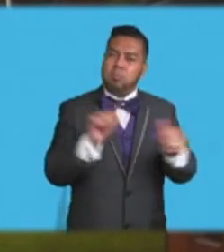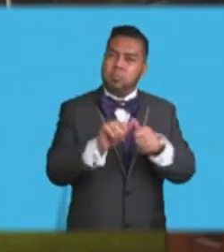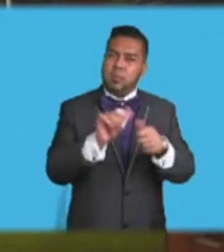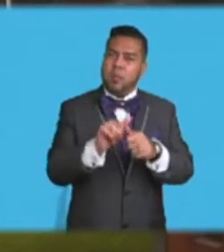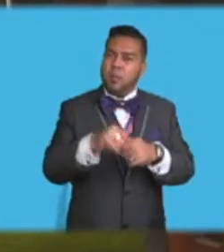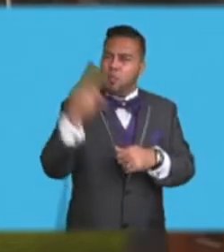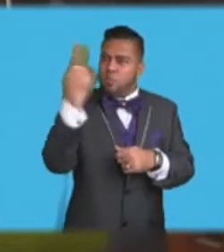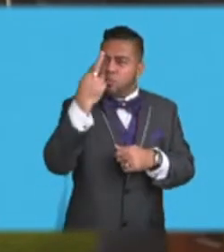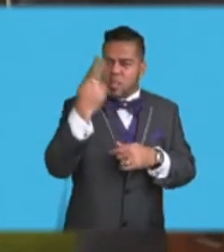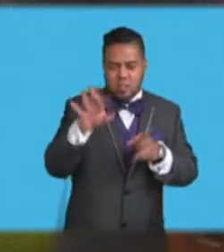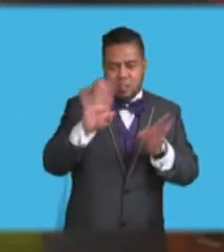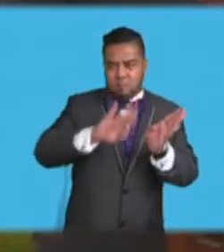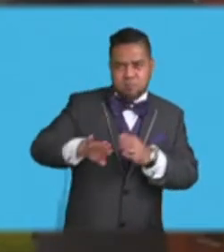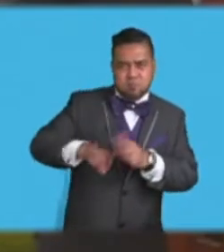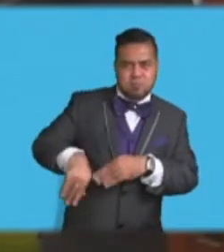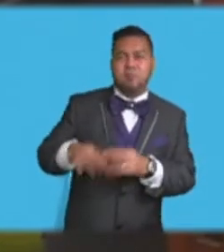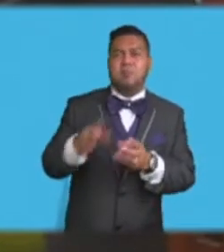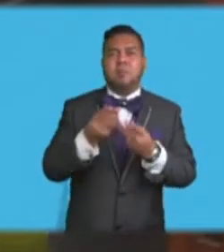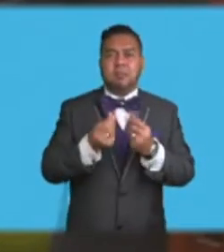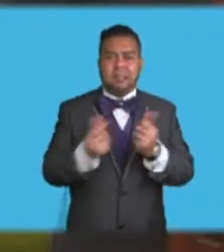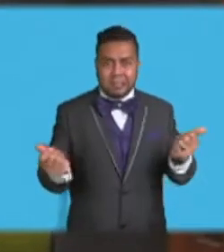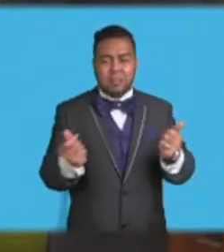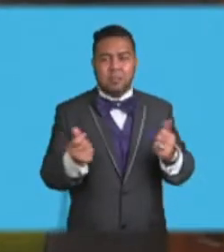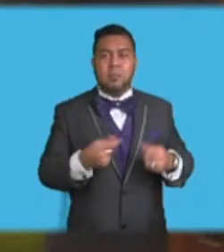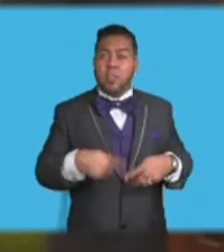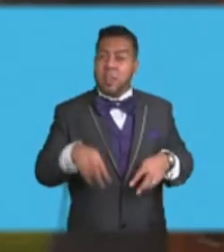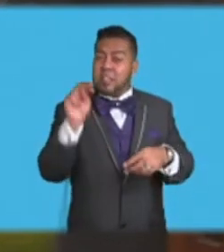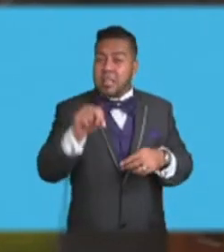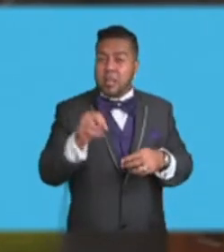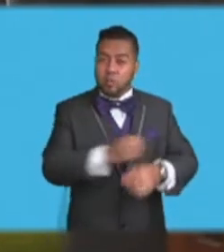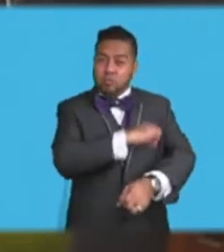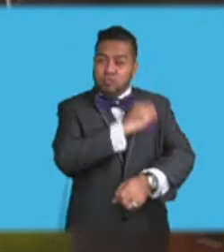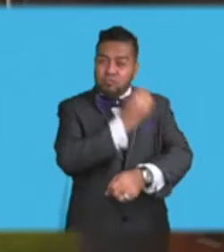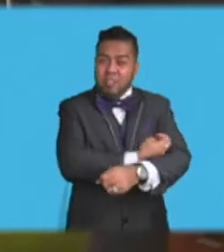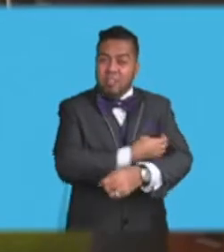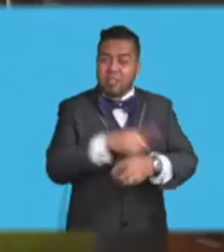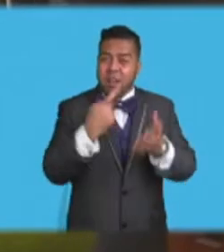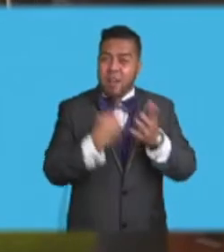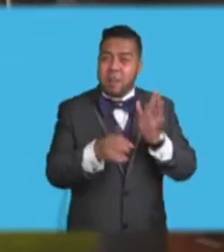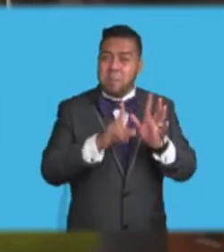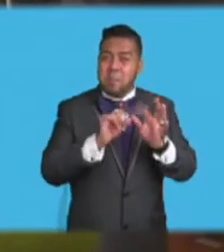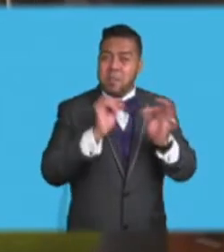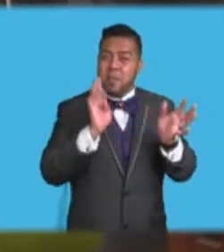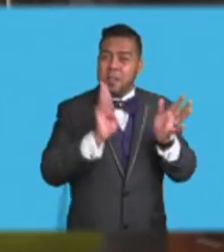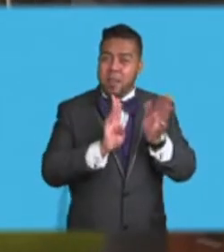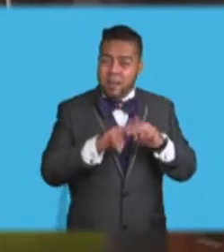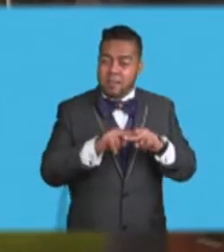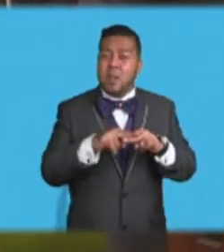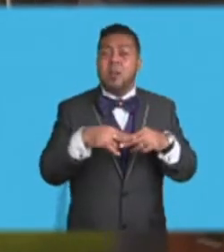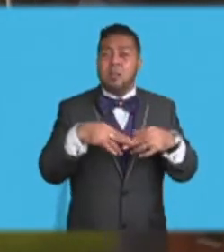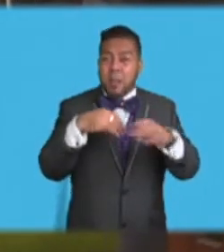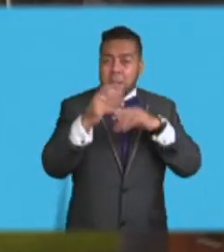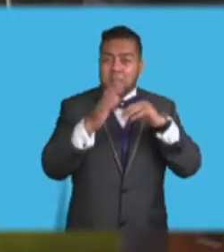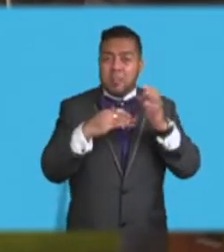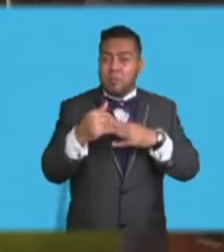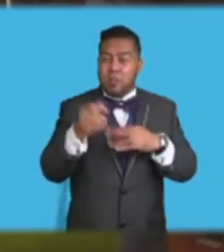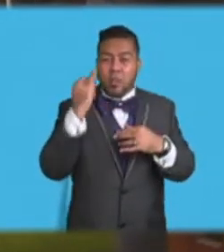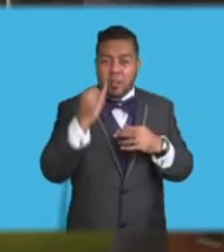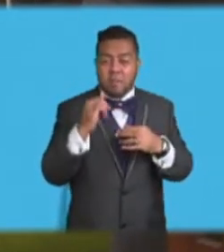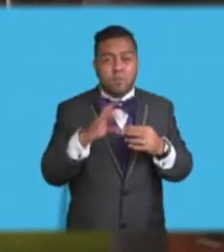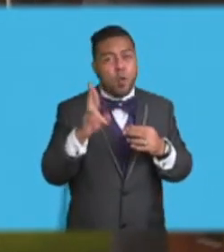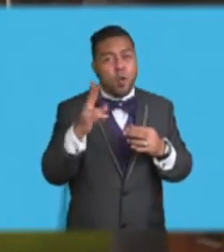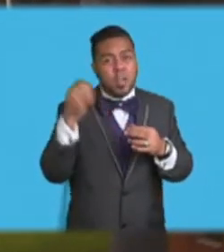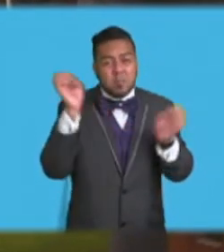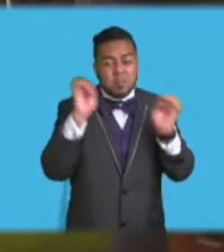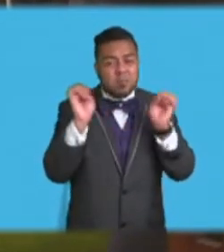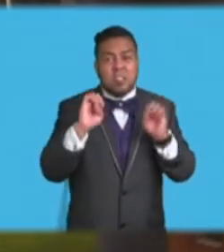in the banking system. There is a need to strengthen the RBF's capacity for the early detection of emergency stress in banks